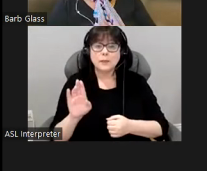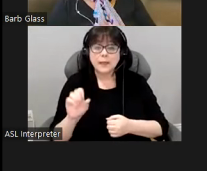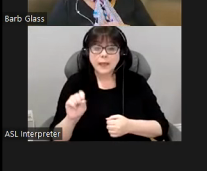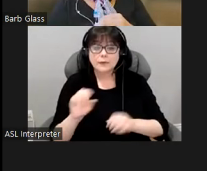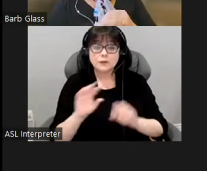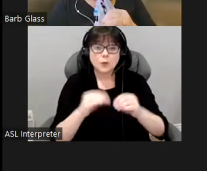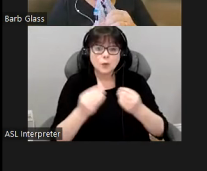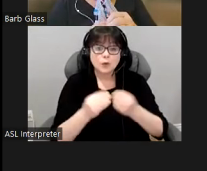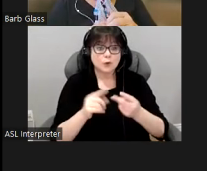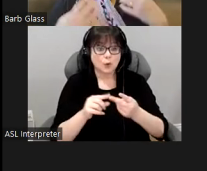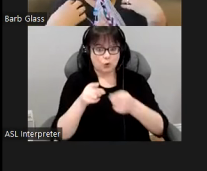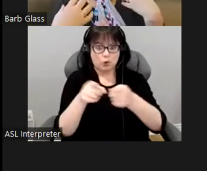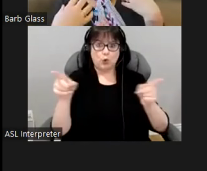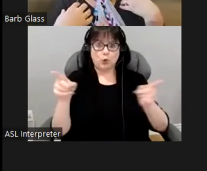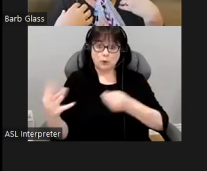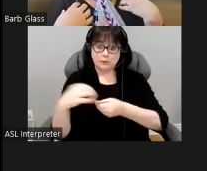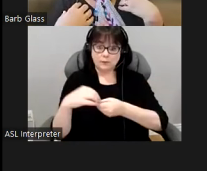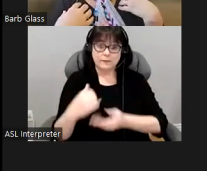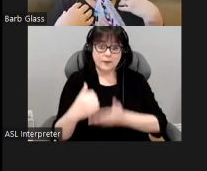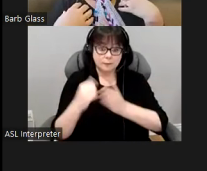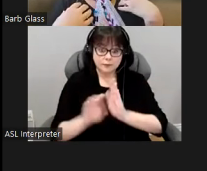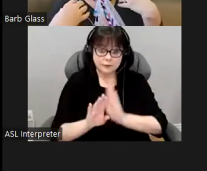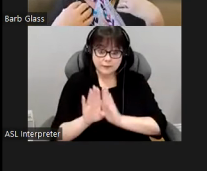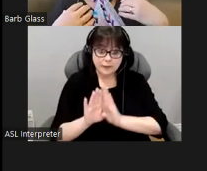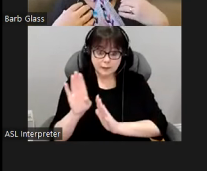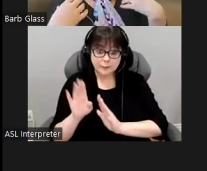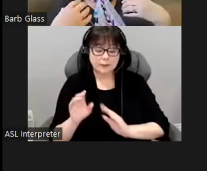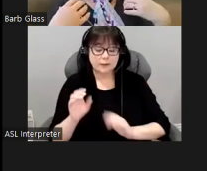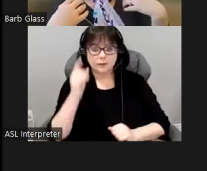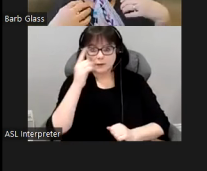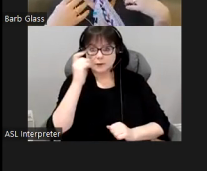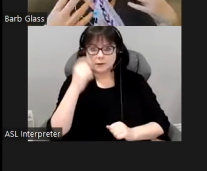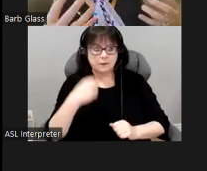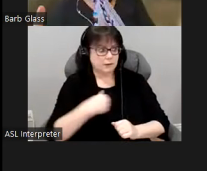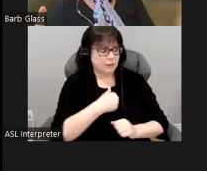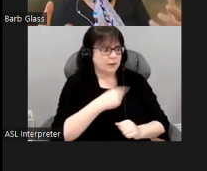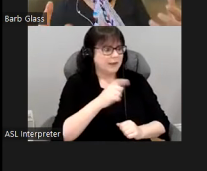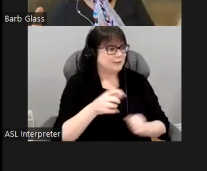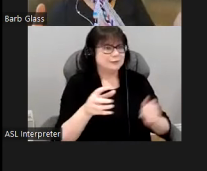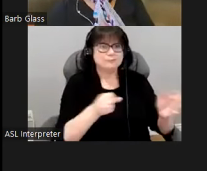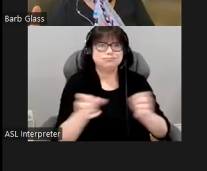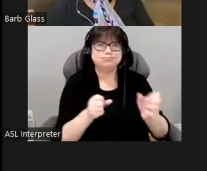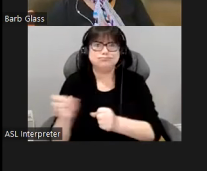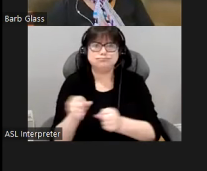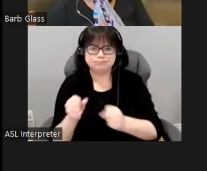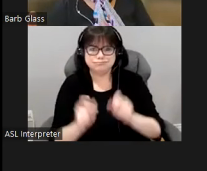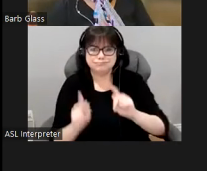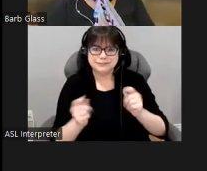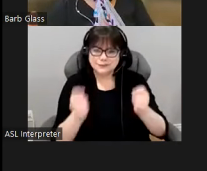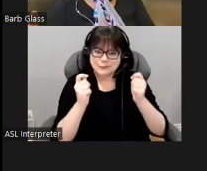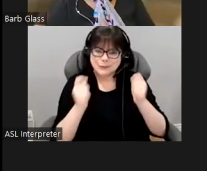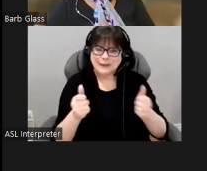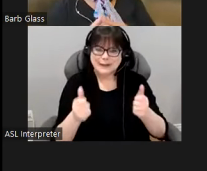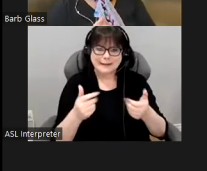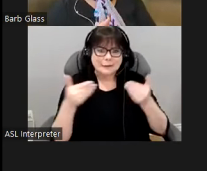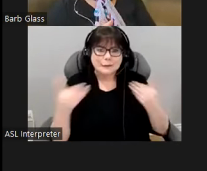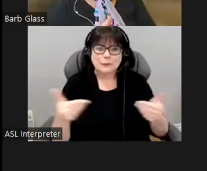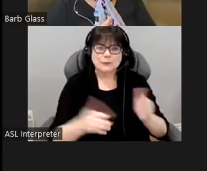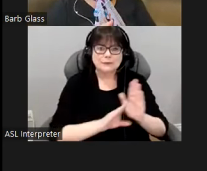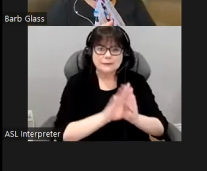development work, because we as support organizations had to very quickly go out and hire people to do this development work. The